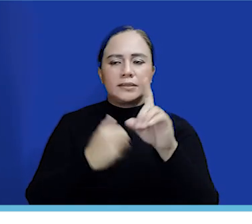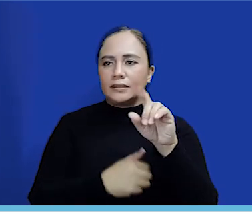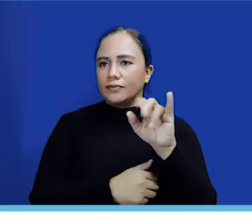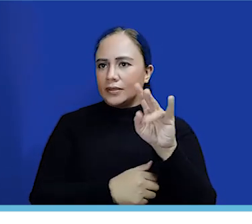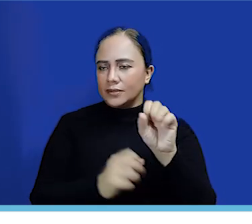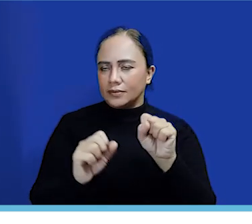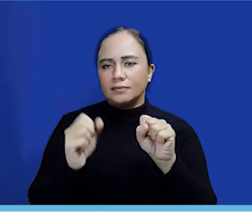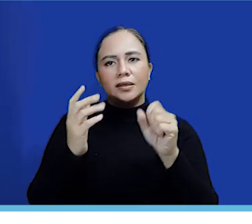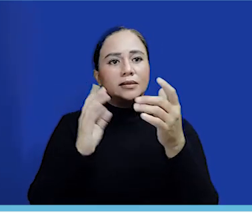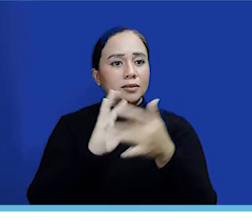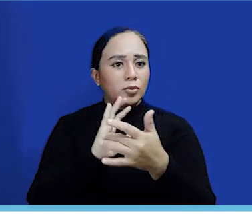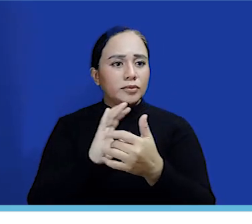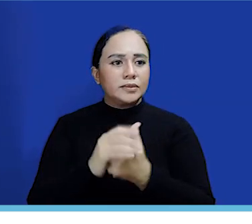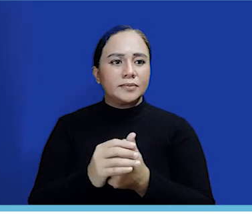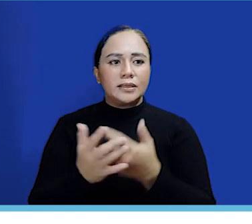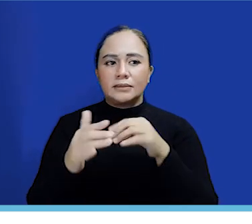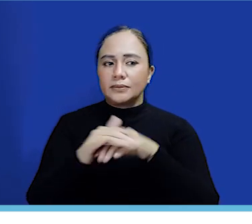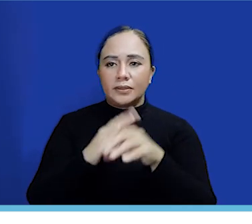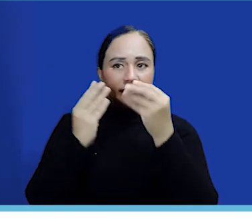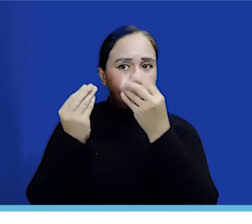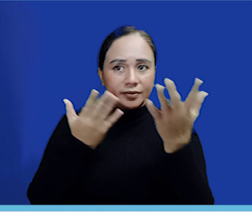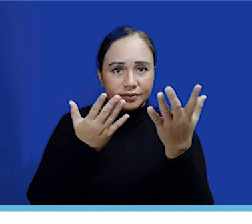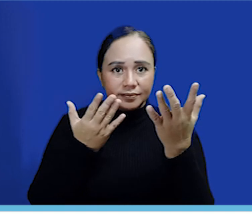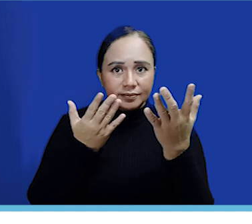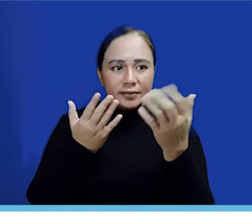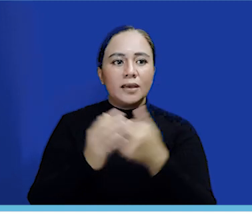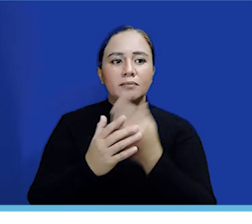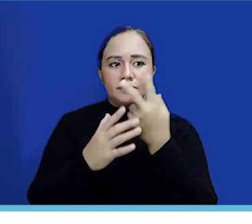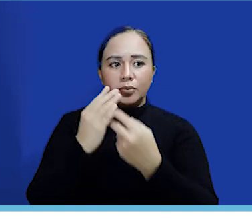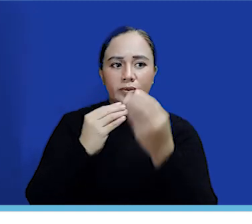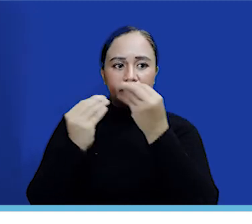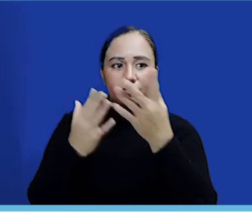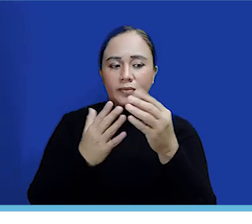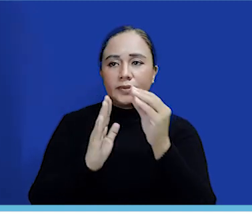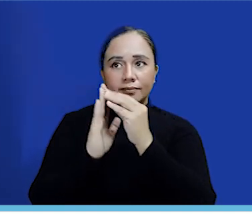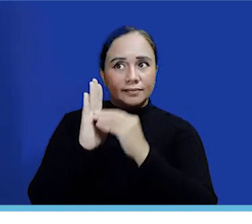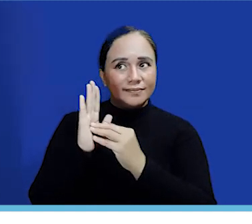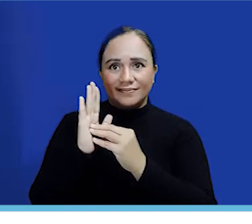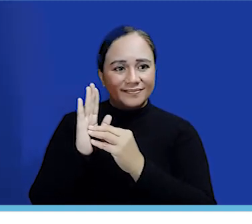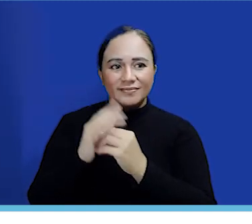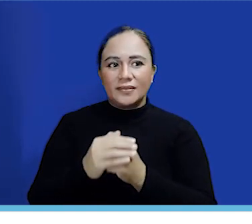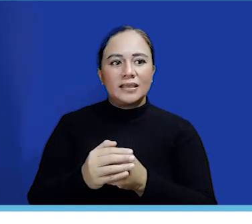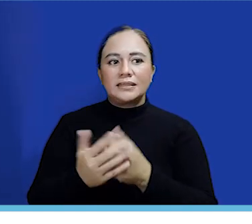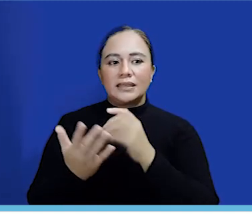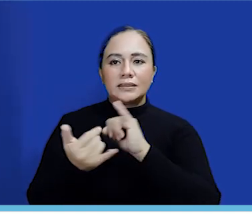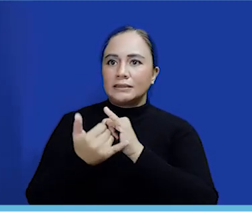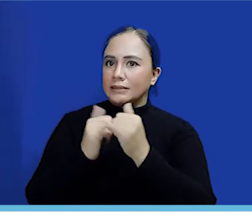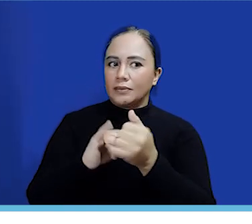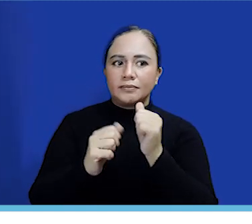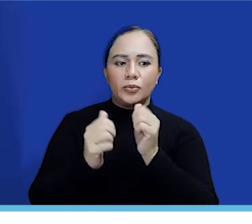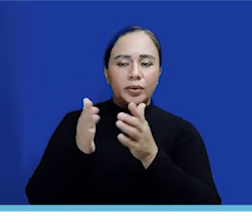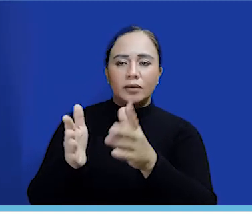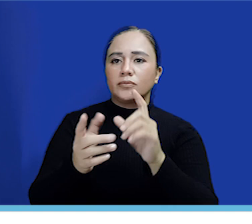assistive devices and technologies, inaccessible information both in form and content, non-adaptive